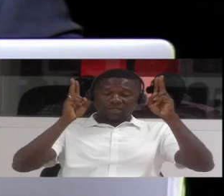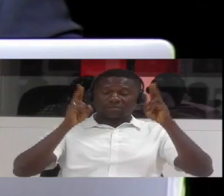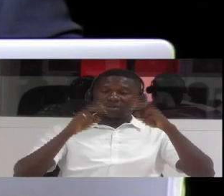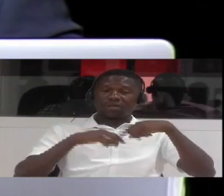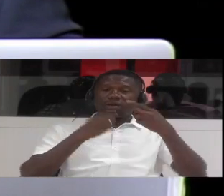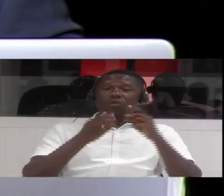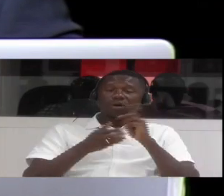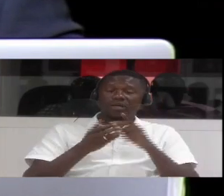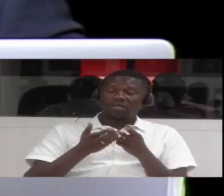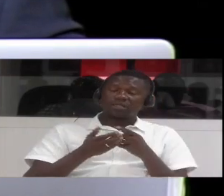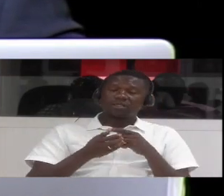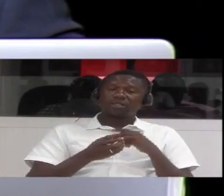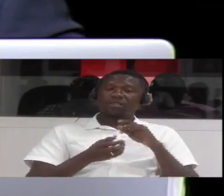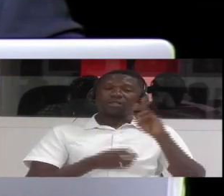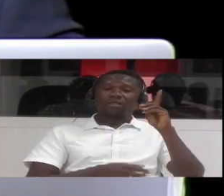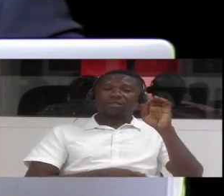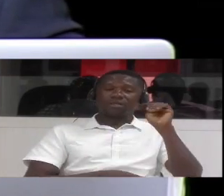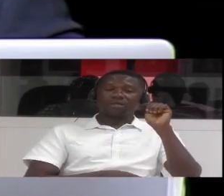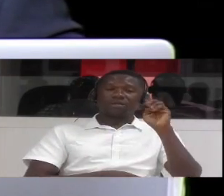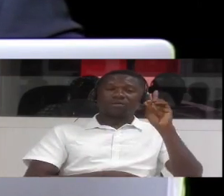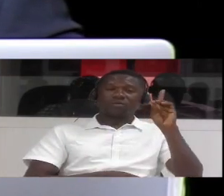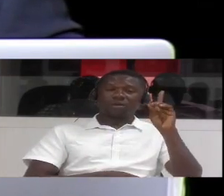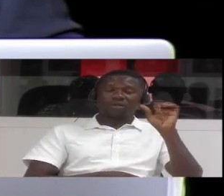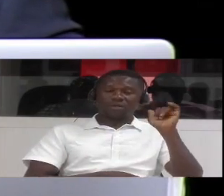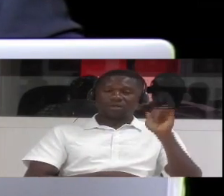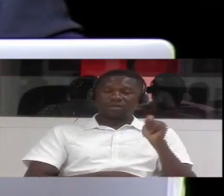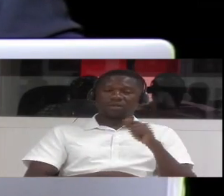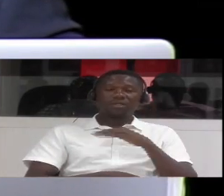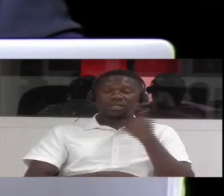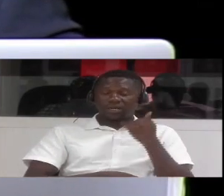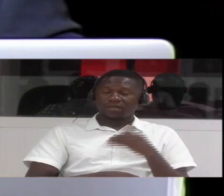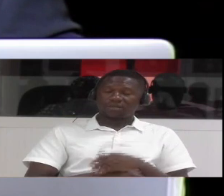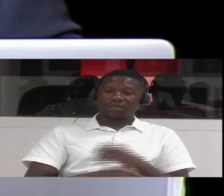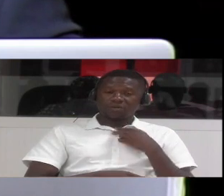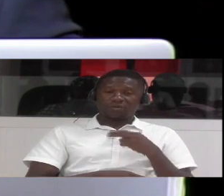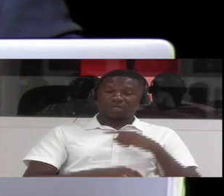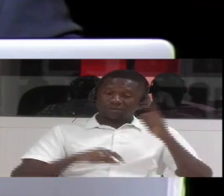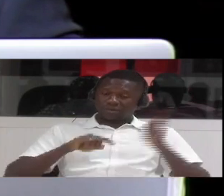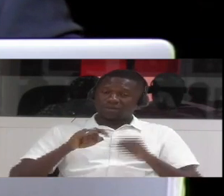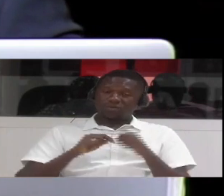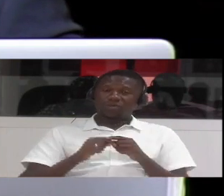murdered 5 years earlier. They were charged with sedition and criminal defamation.